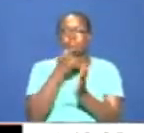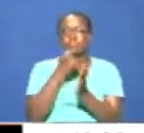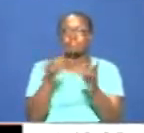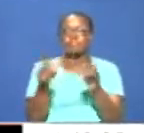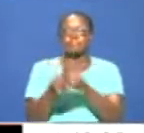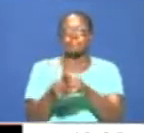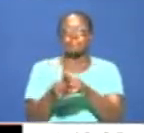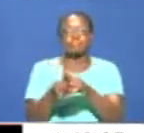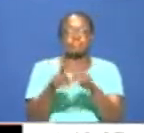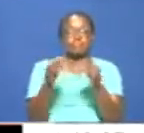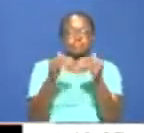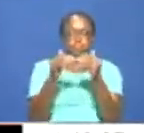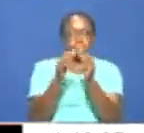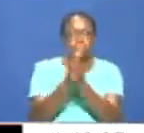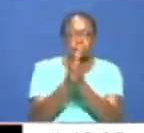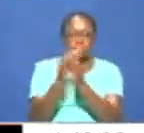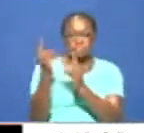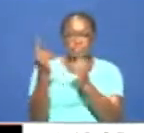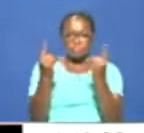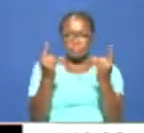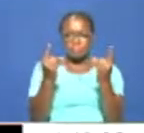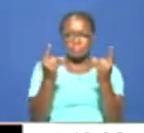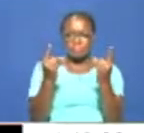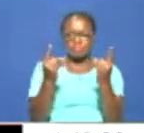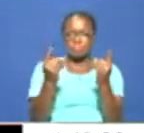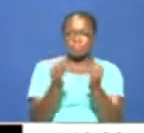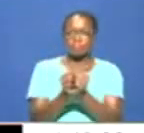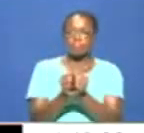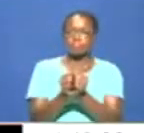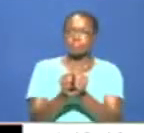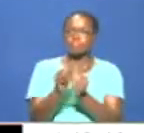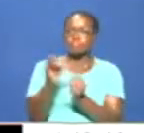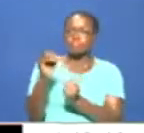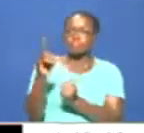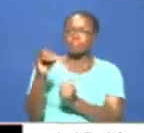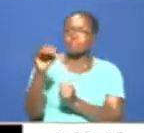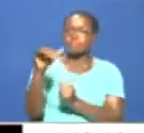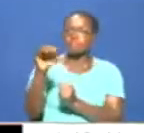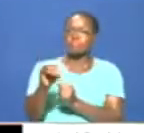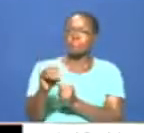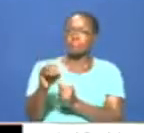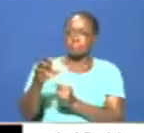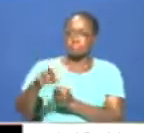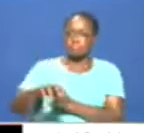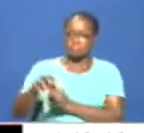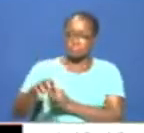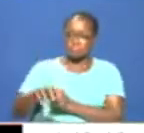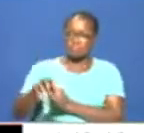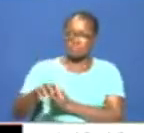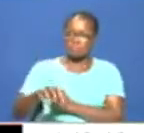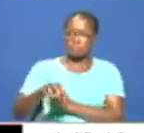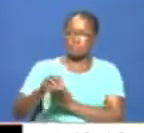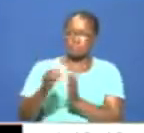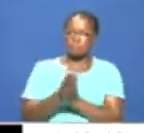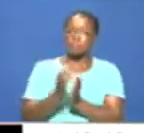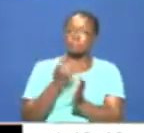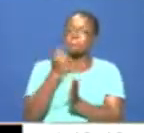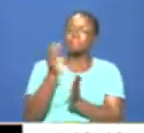stage after drawing 1-1 with AS Oslo Doyo of Congo Brazzaville at Nyayo National Stadium.